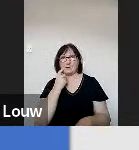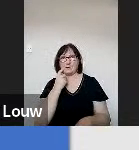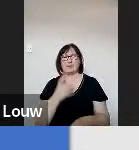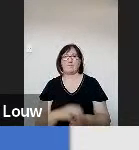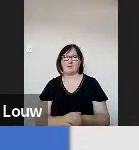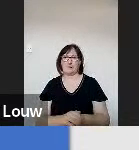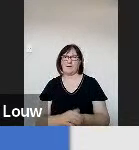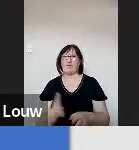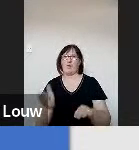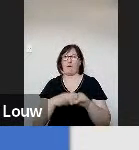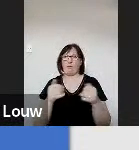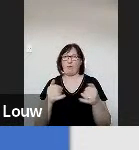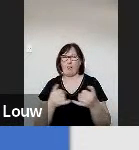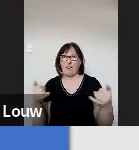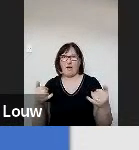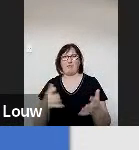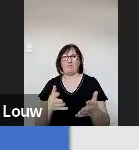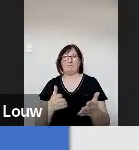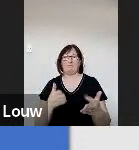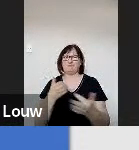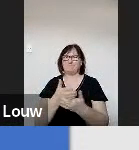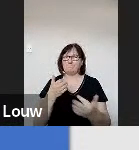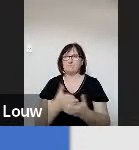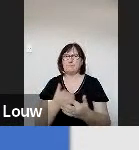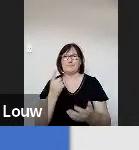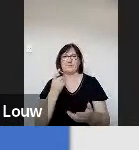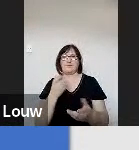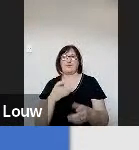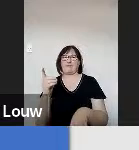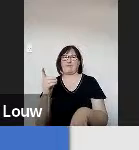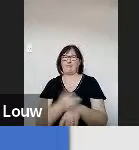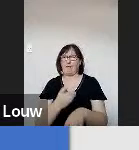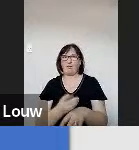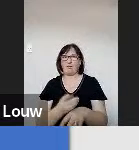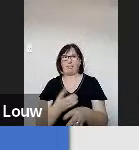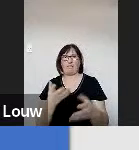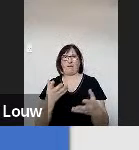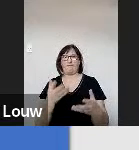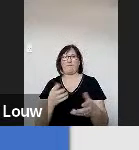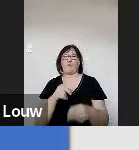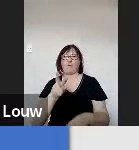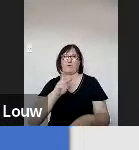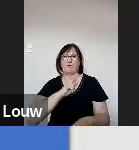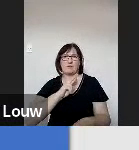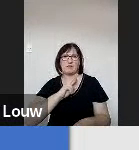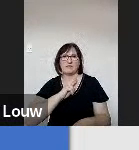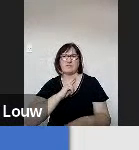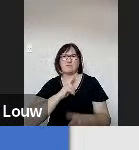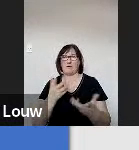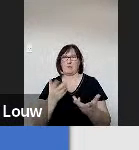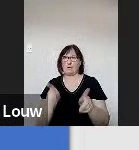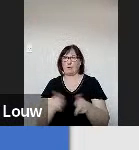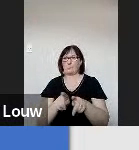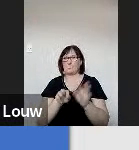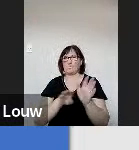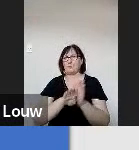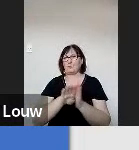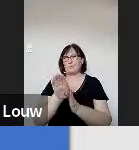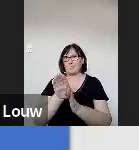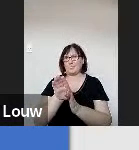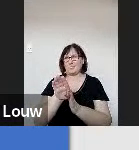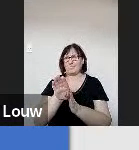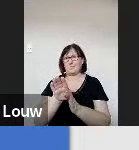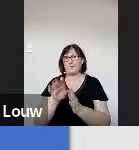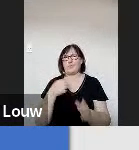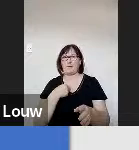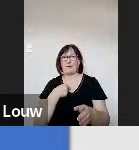are using data for insights, for risk, and also to improve our outcomes.